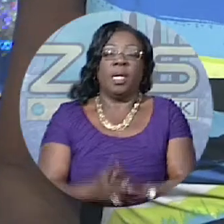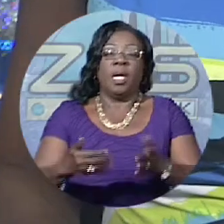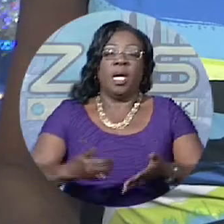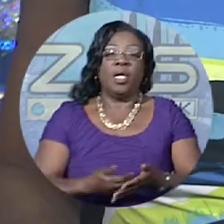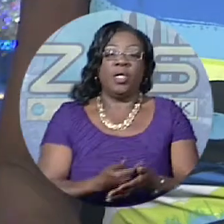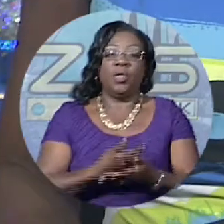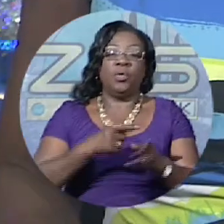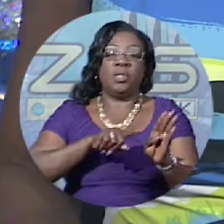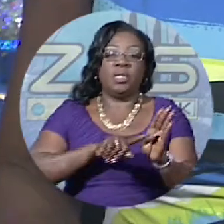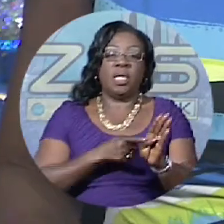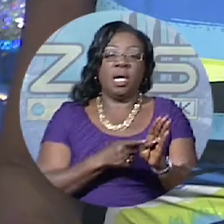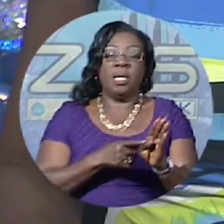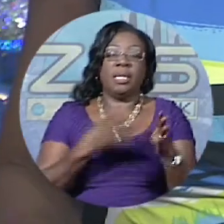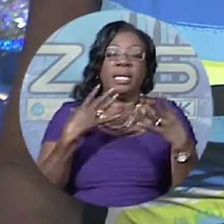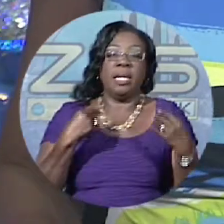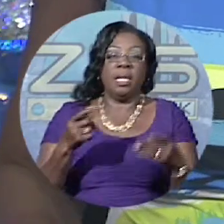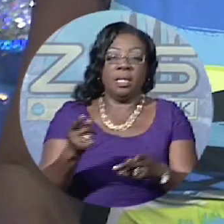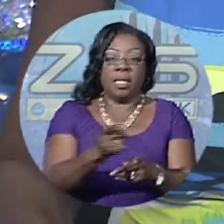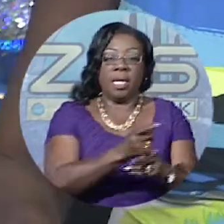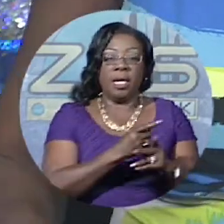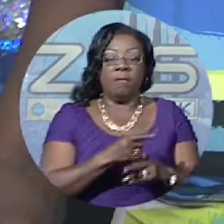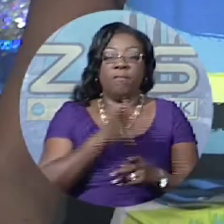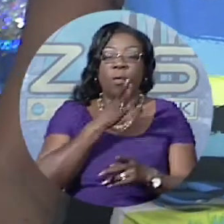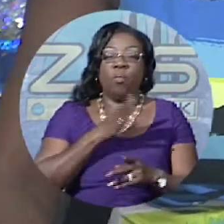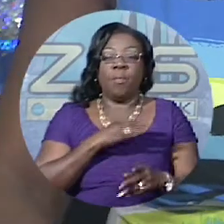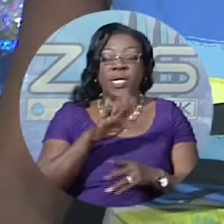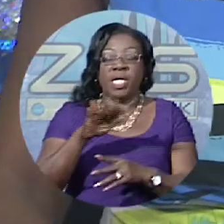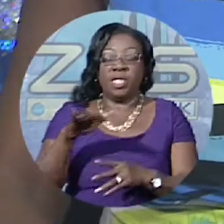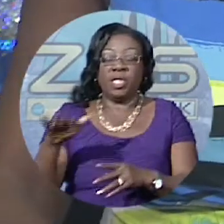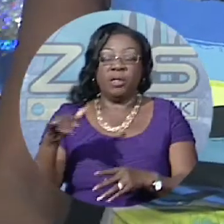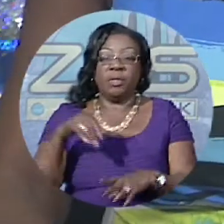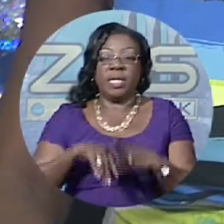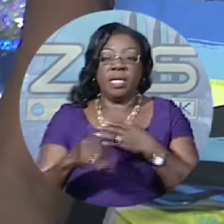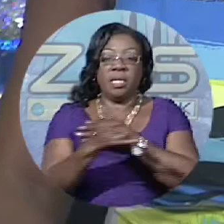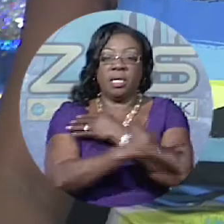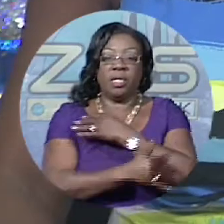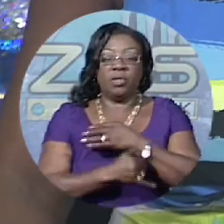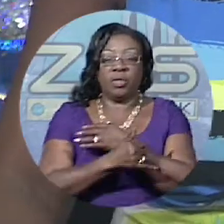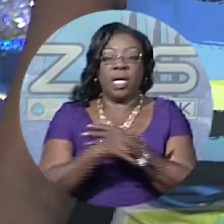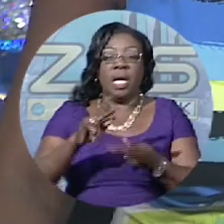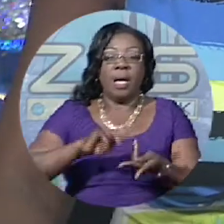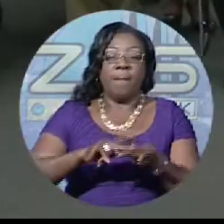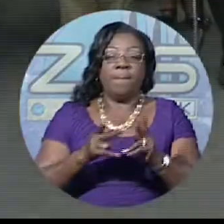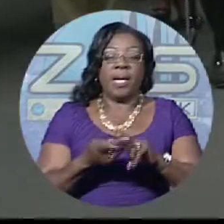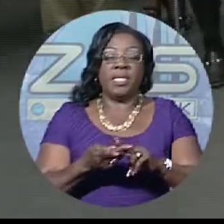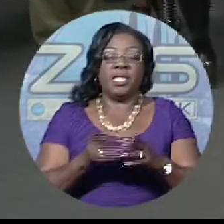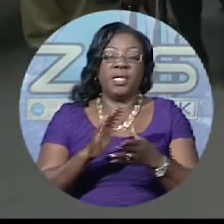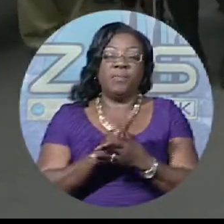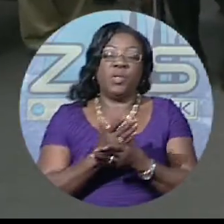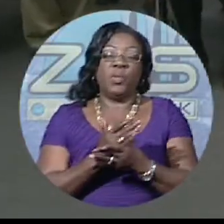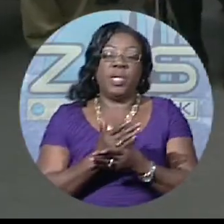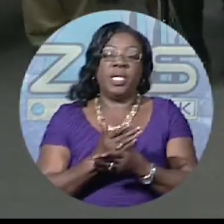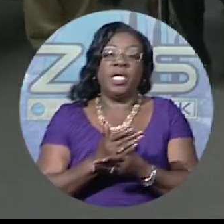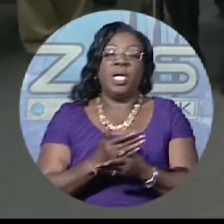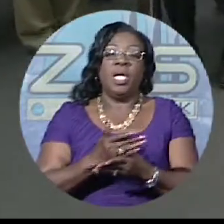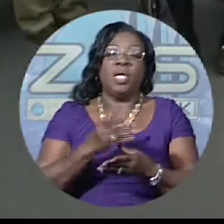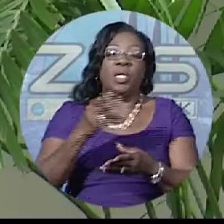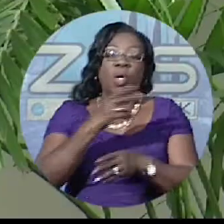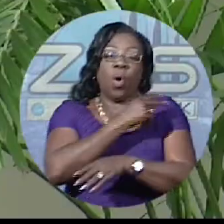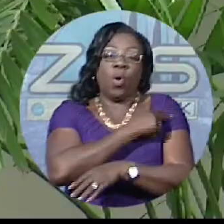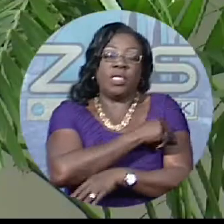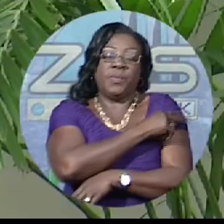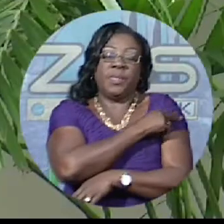new chapter in health care for women and children in the country thanks to a partnership between the Public Hospitals Authority, the Aiden Roger